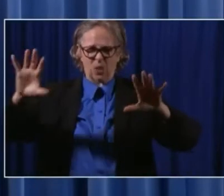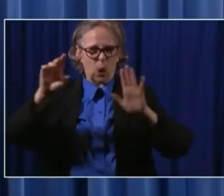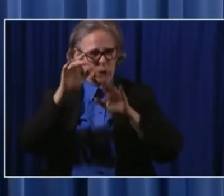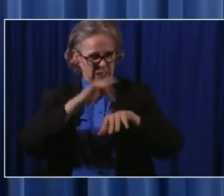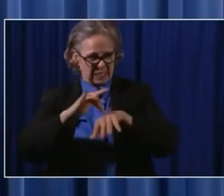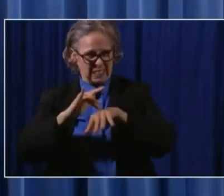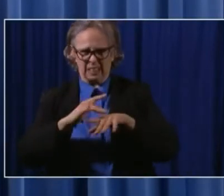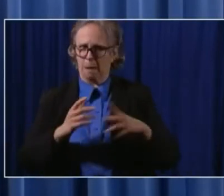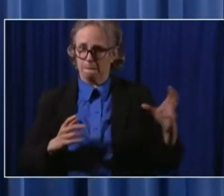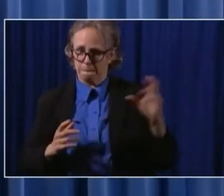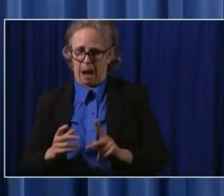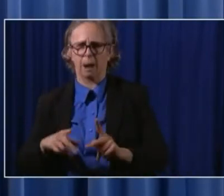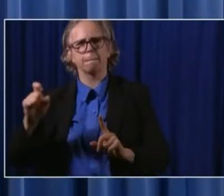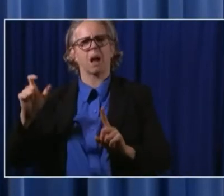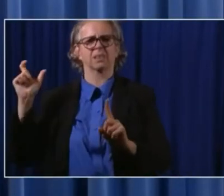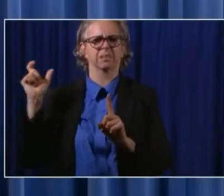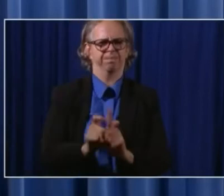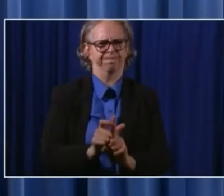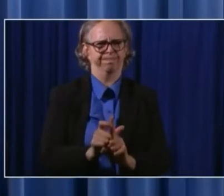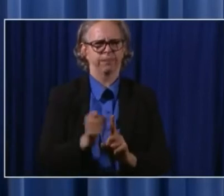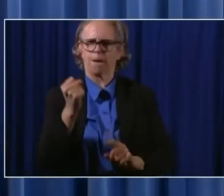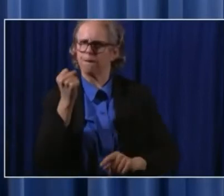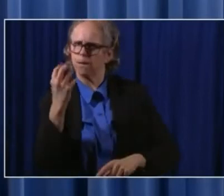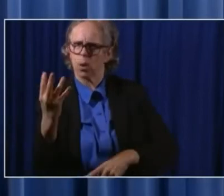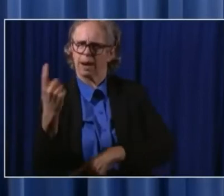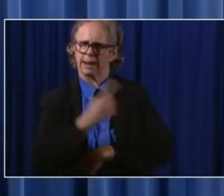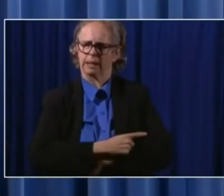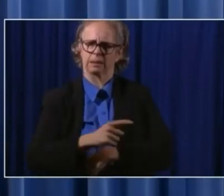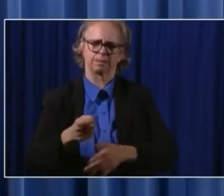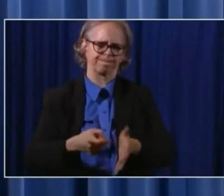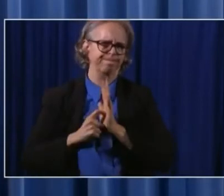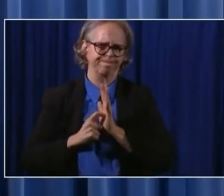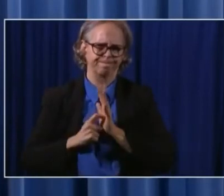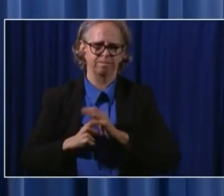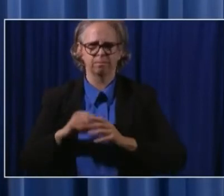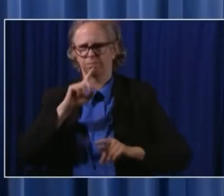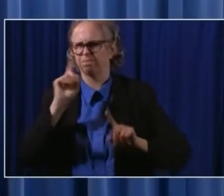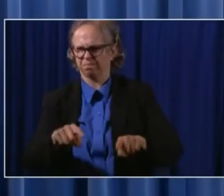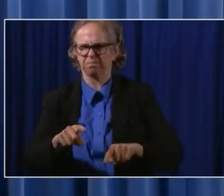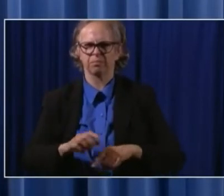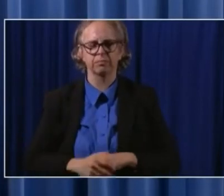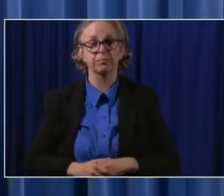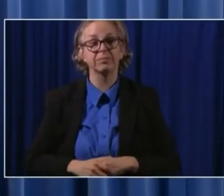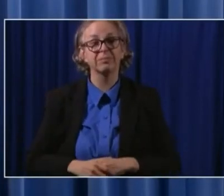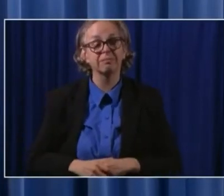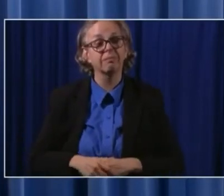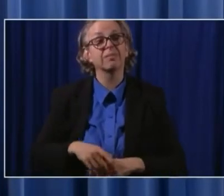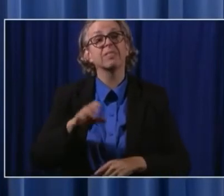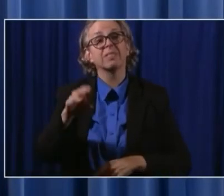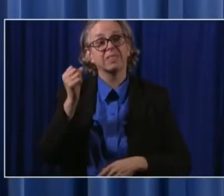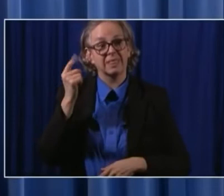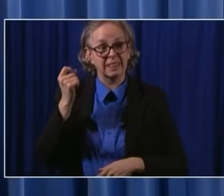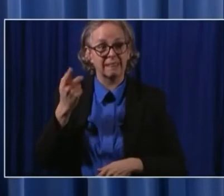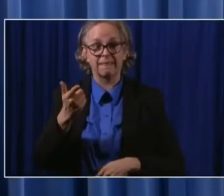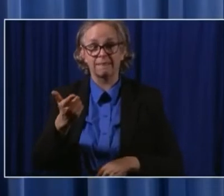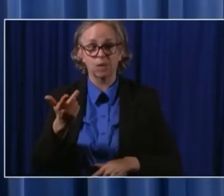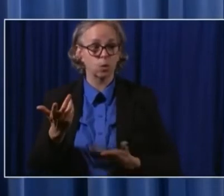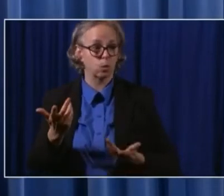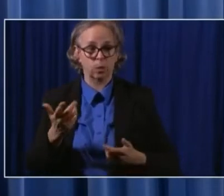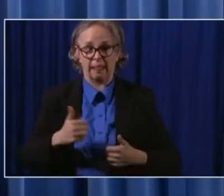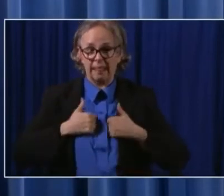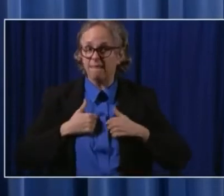home or in a hotel. This applies to people who call Ohio home and people who are traveling into Ohio from states with high positivity